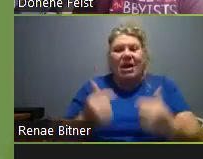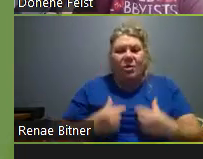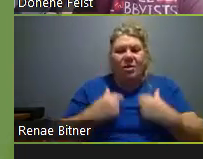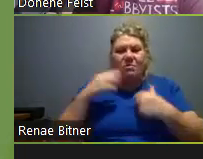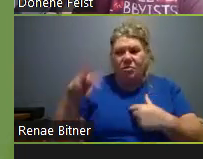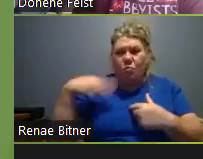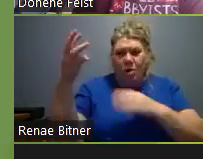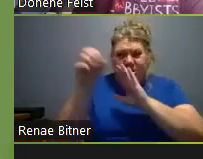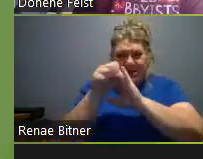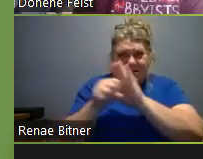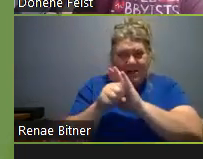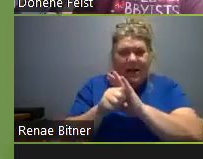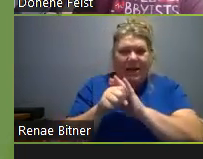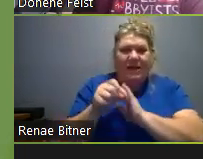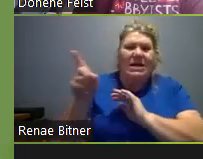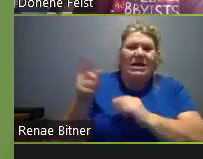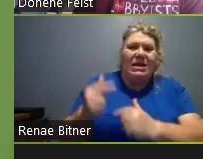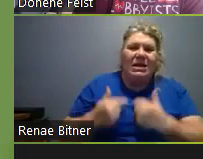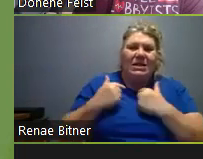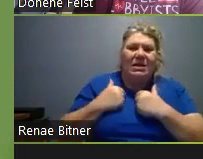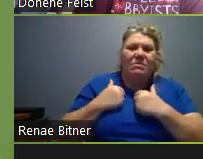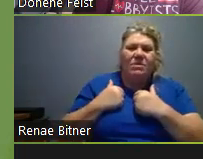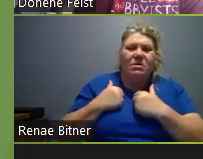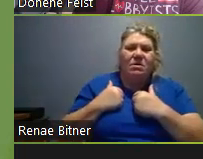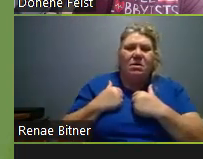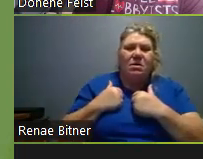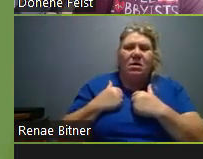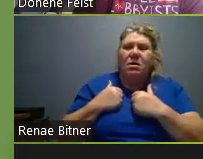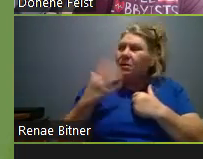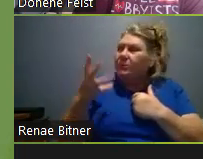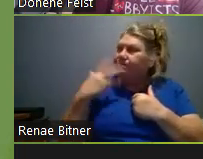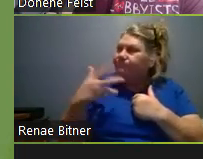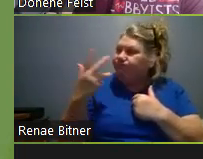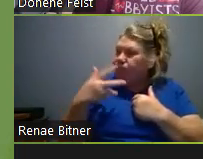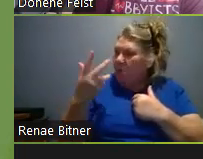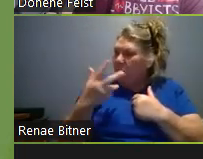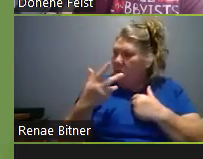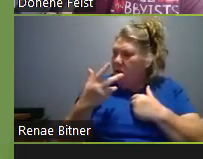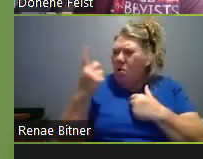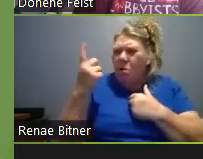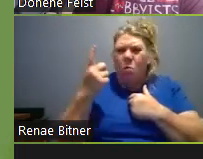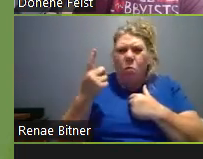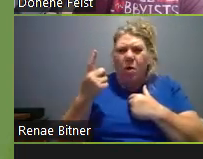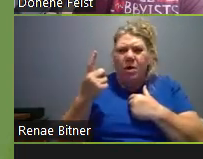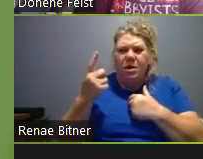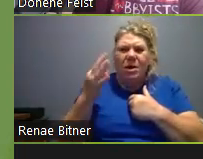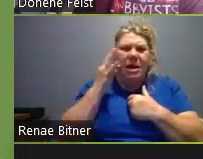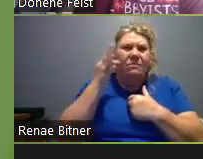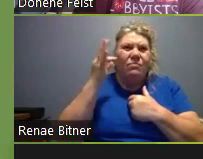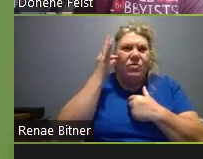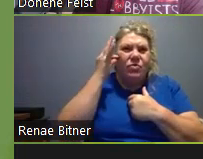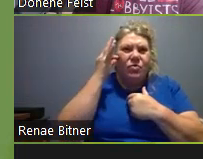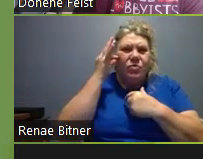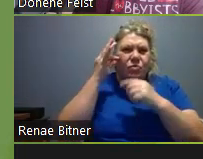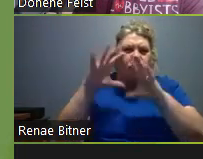Washington State, and he lives on oh girl, it's one of the tribes in Washington State, and